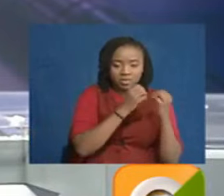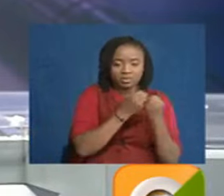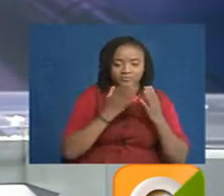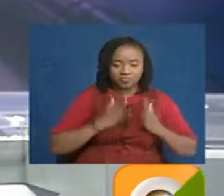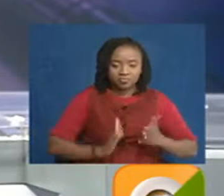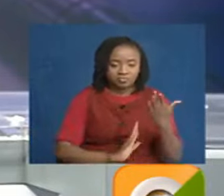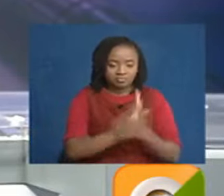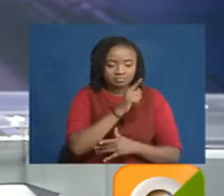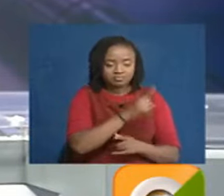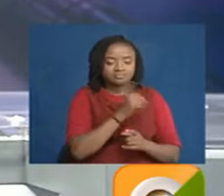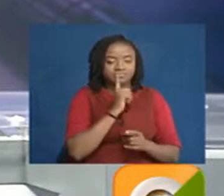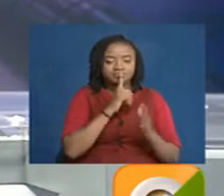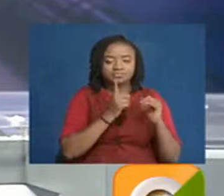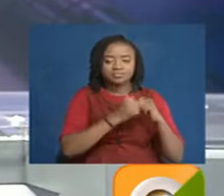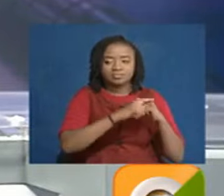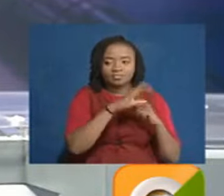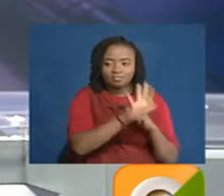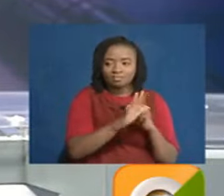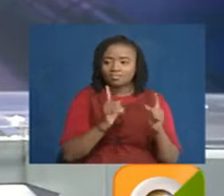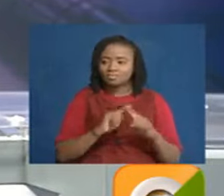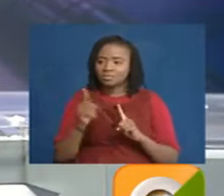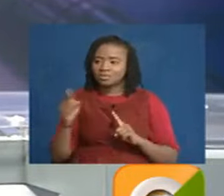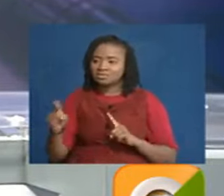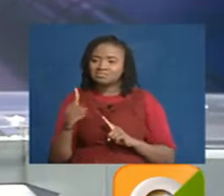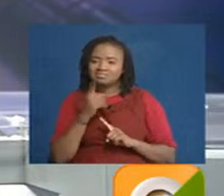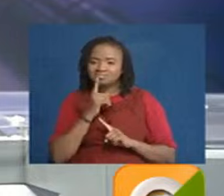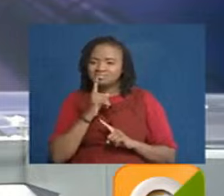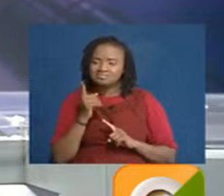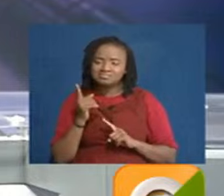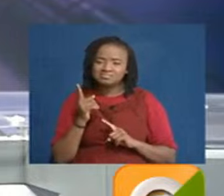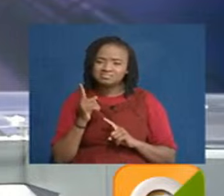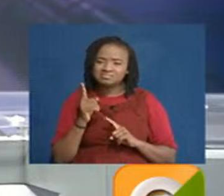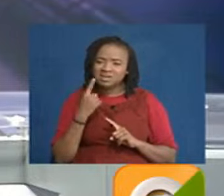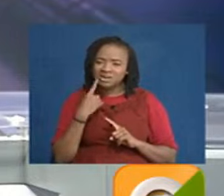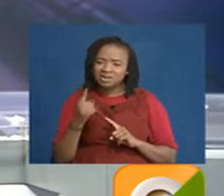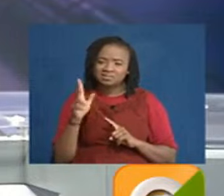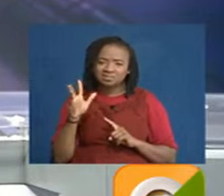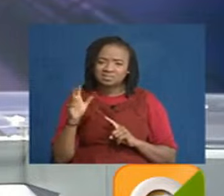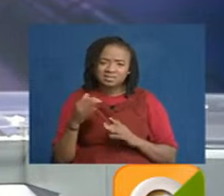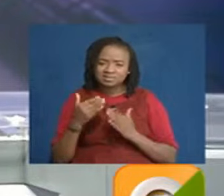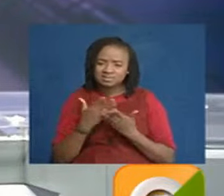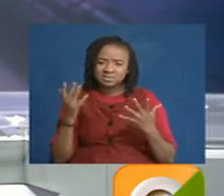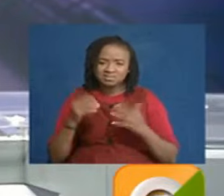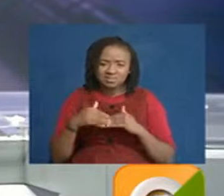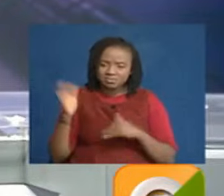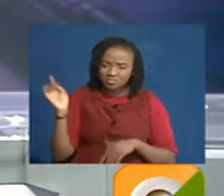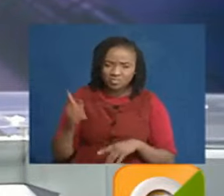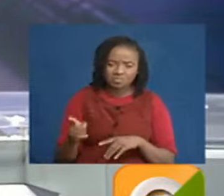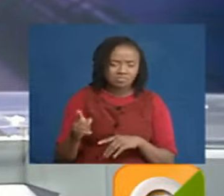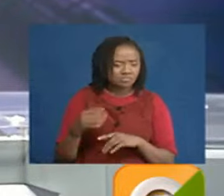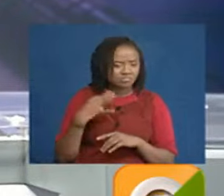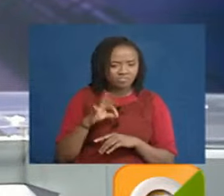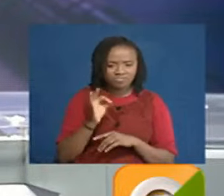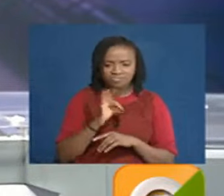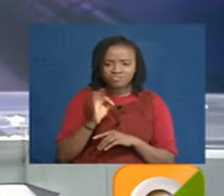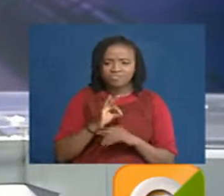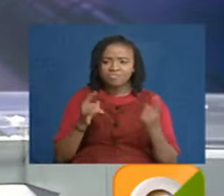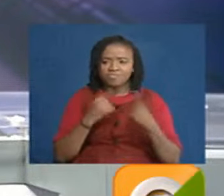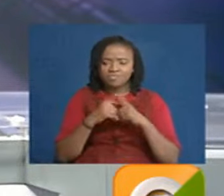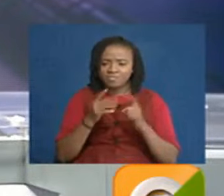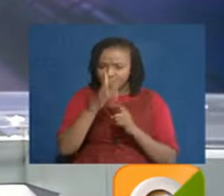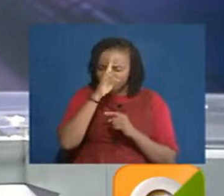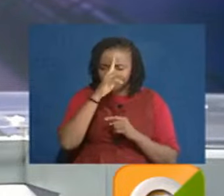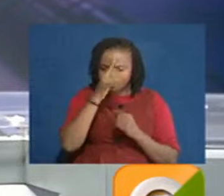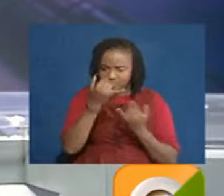Kwanza government pledging to end cases of enforced disappearances and extrajudicial killings, the police have been put under the spotlight